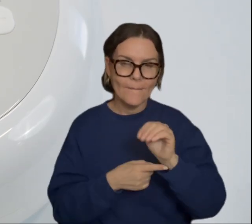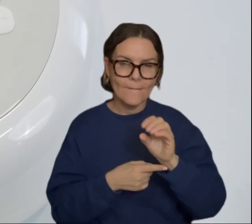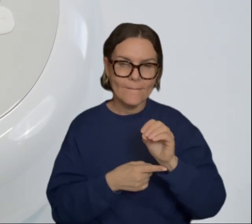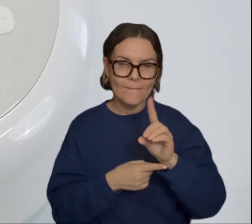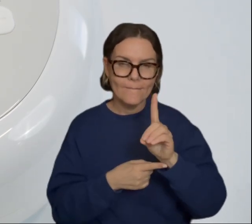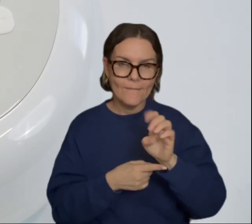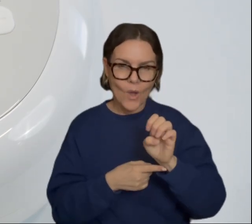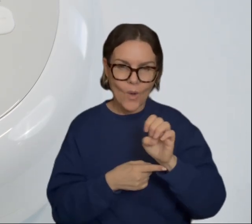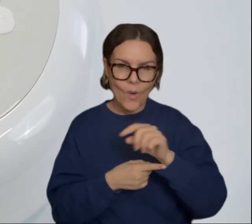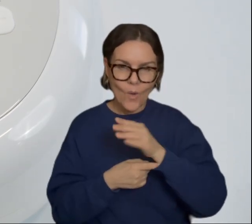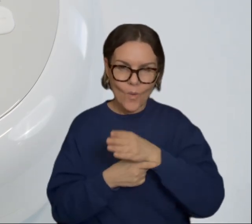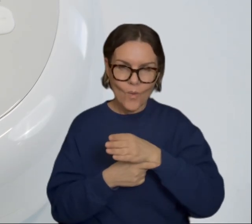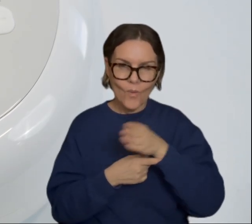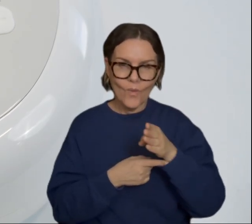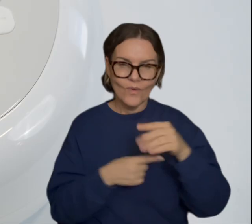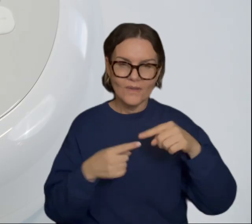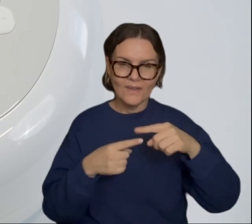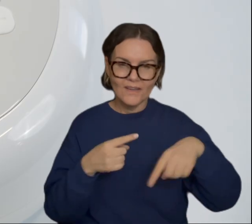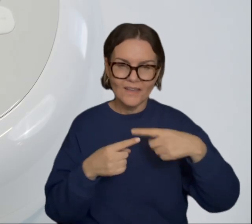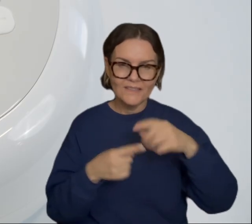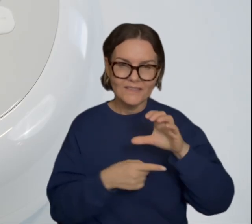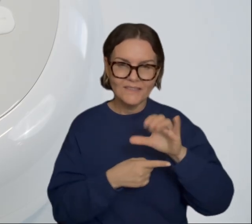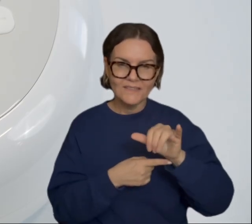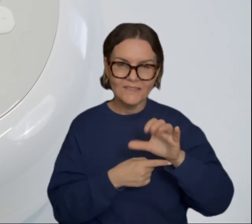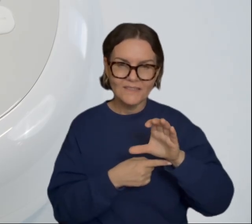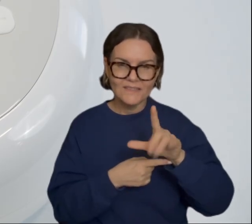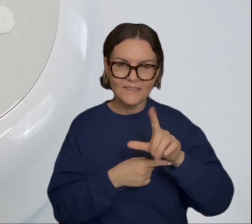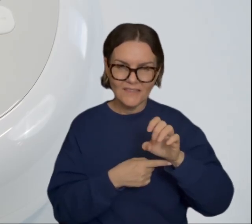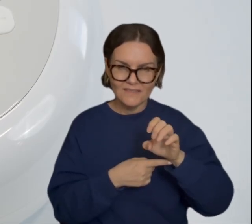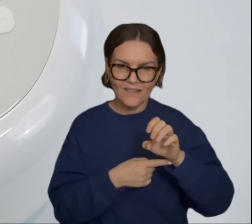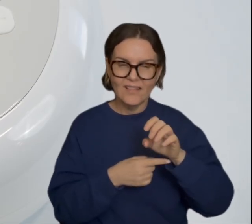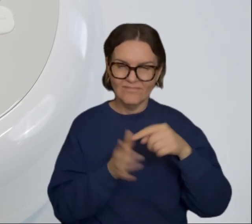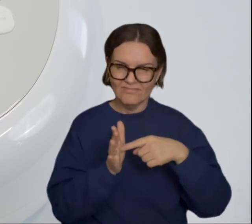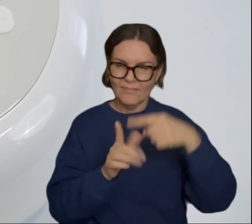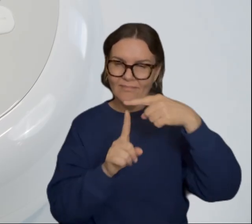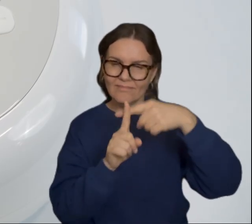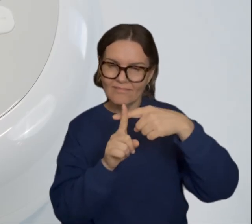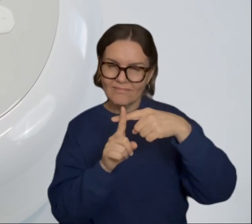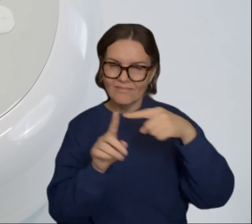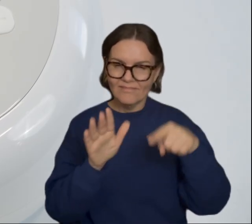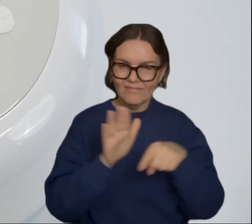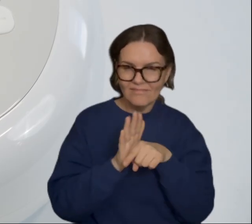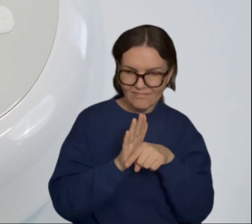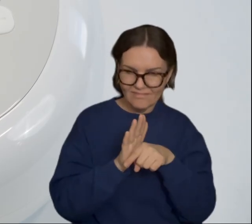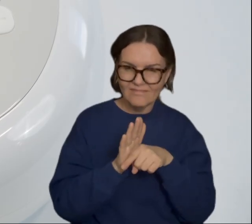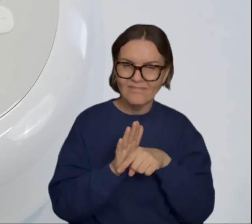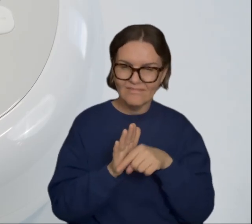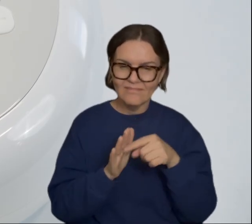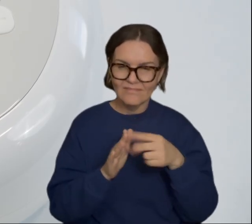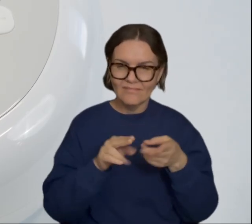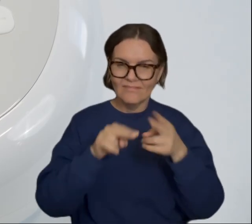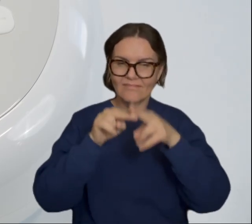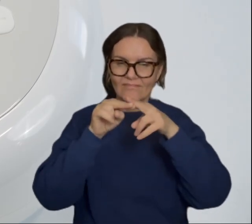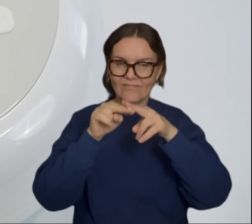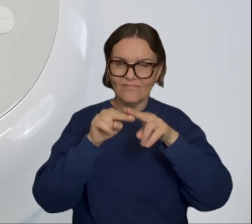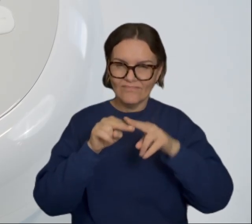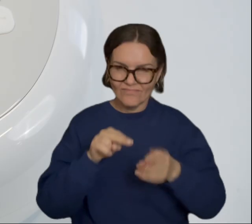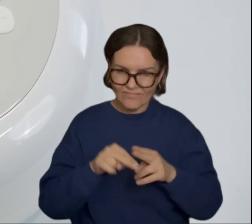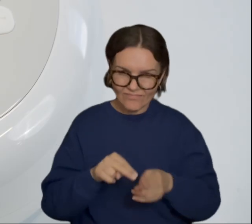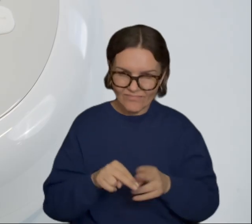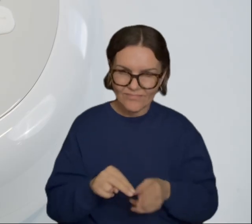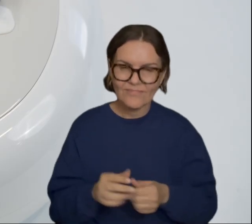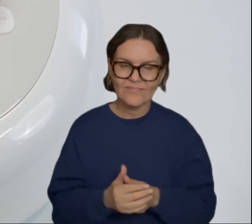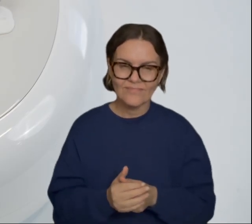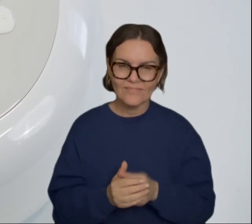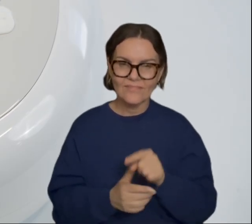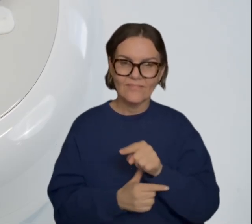between massage and expression mode. You have the cycle plus and minus options to change the speed of the suction. You